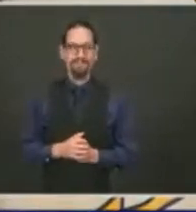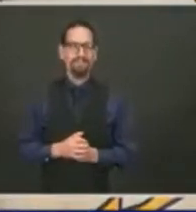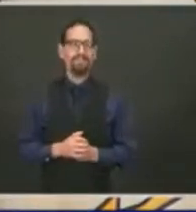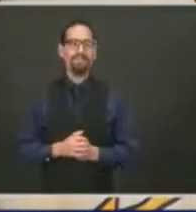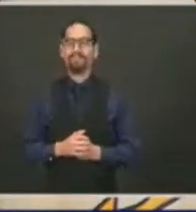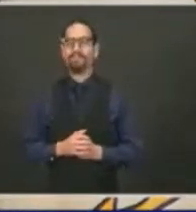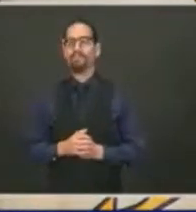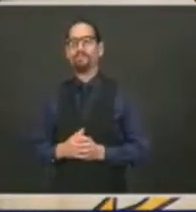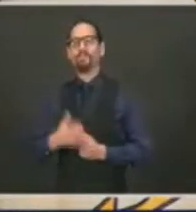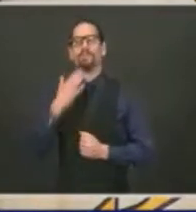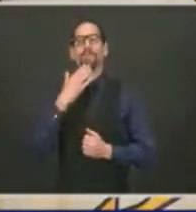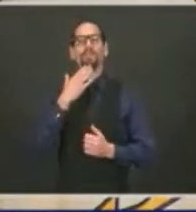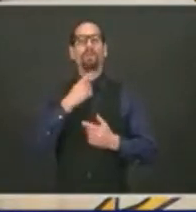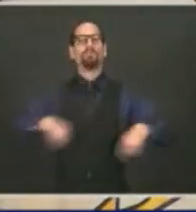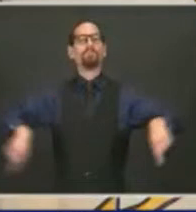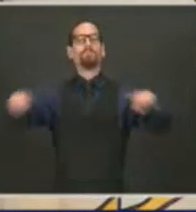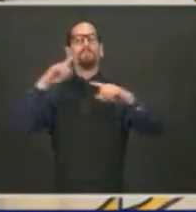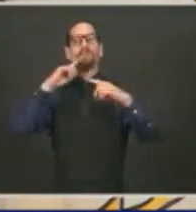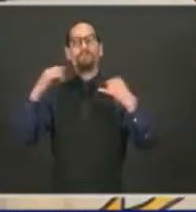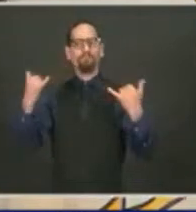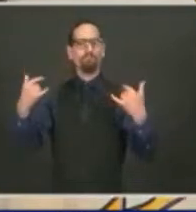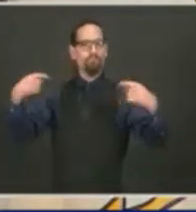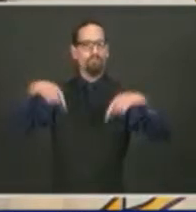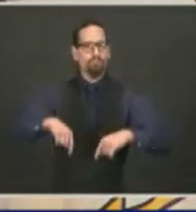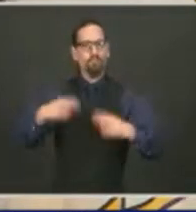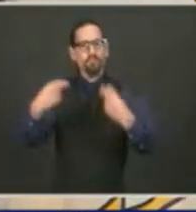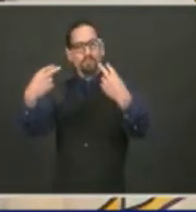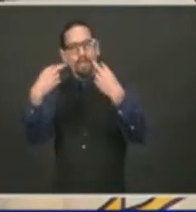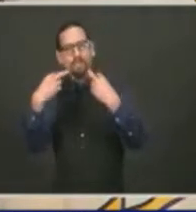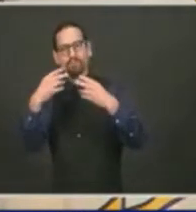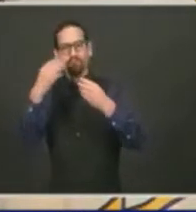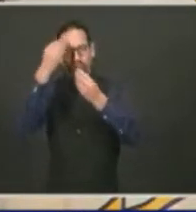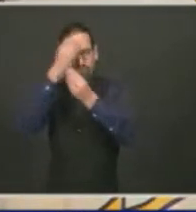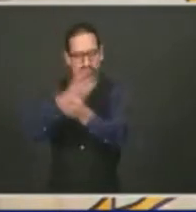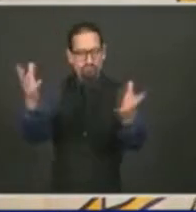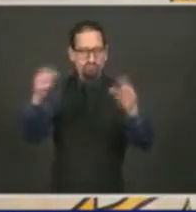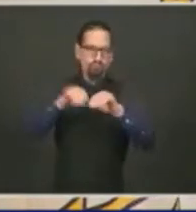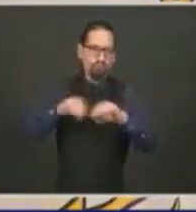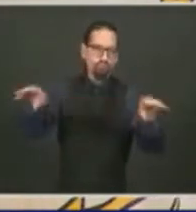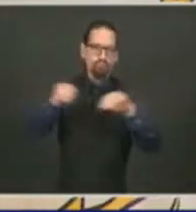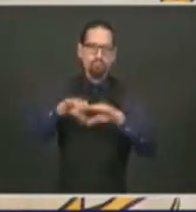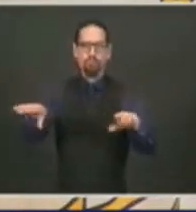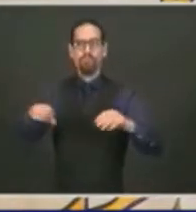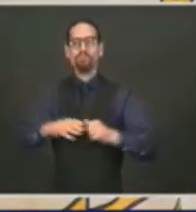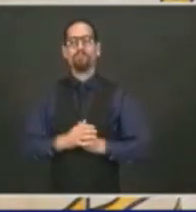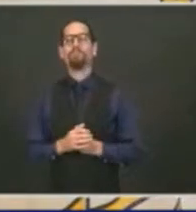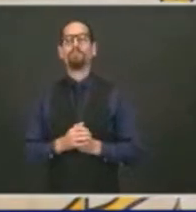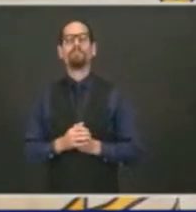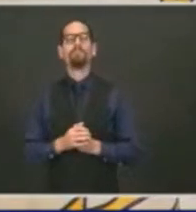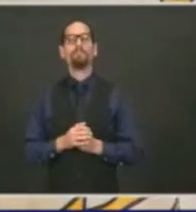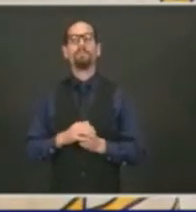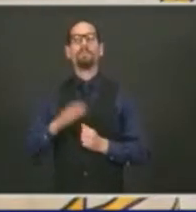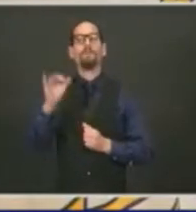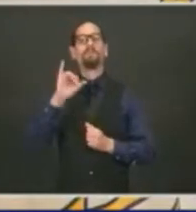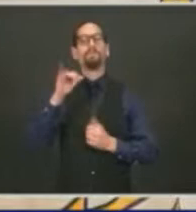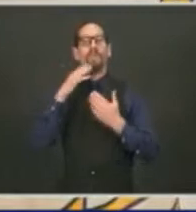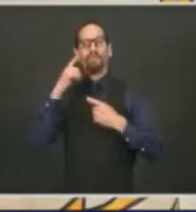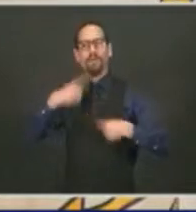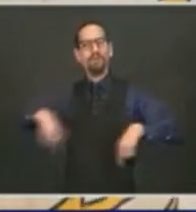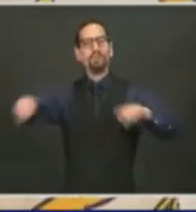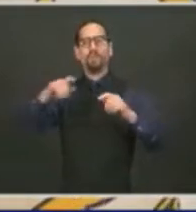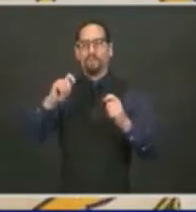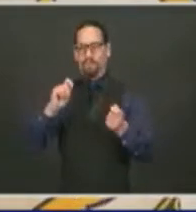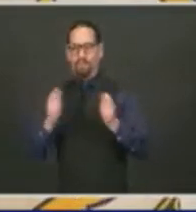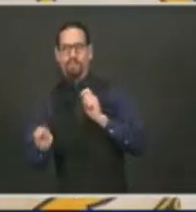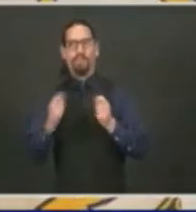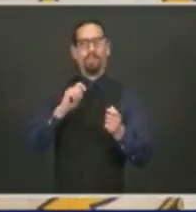Thank you, everybody, for tuning in, and thank you to everybody for your flexibility. We had to change the schedule this